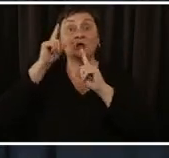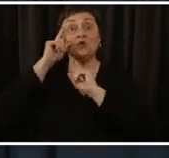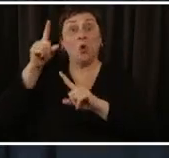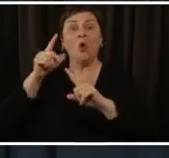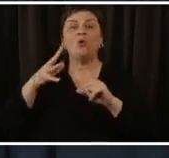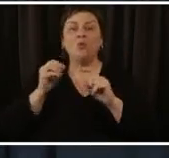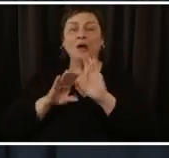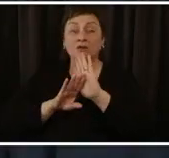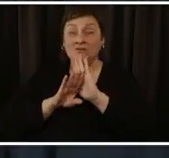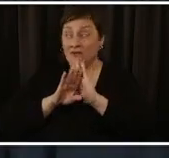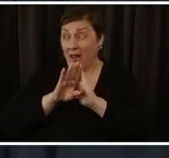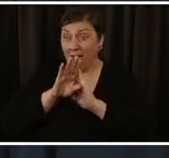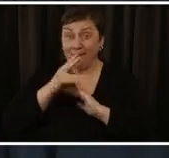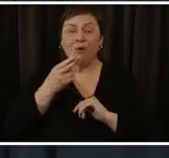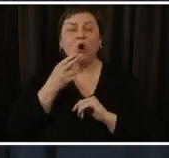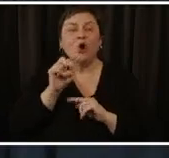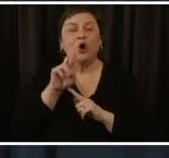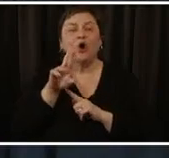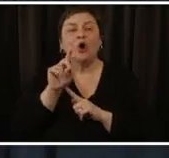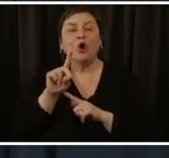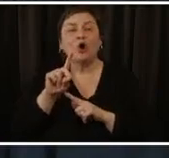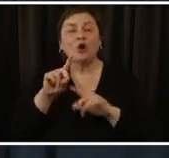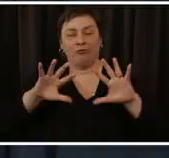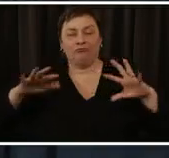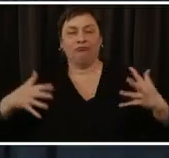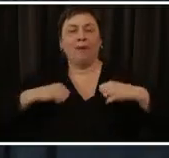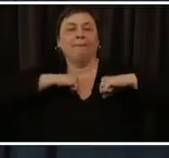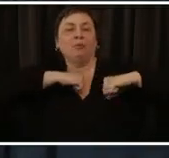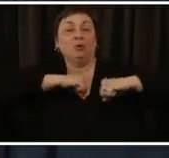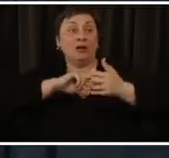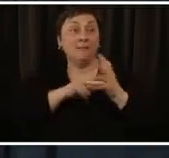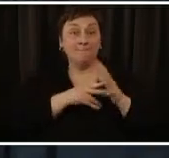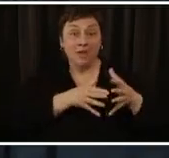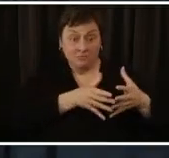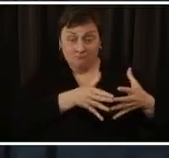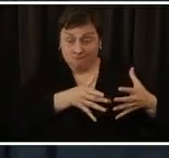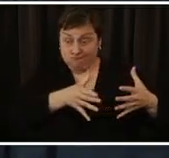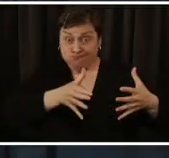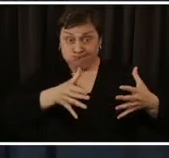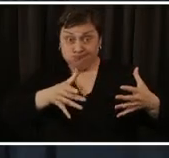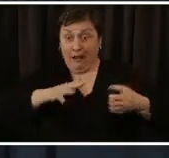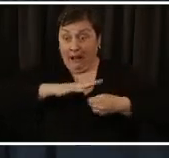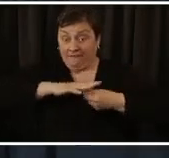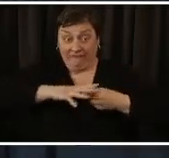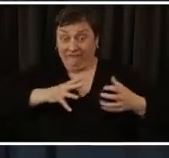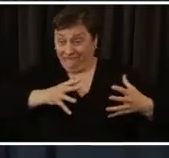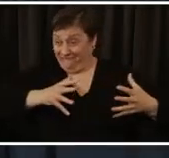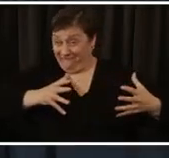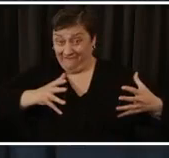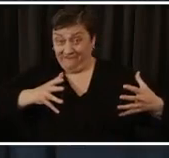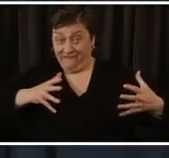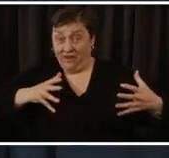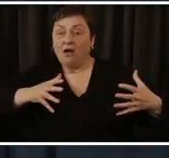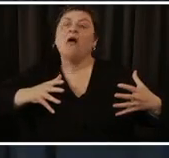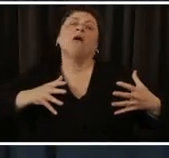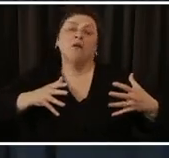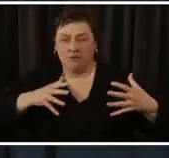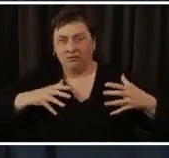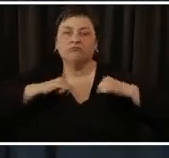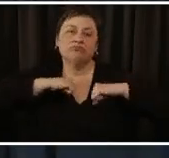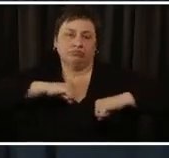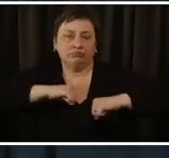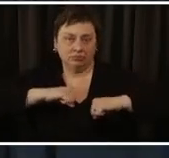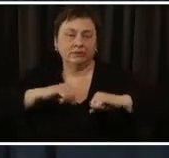get to a place where we have population level protection. And there's really just two ways to get there, right? One is through vaccination, and the second way is to get there